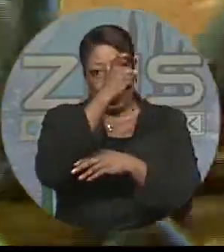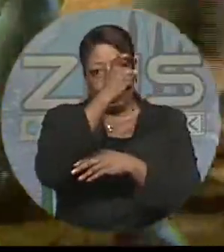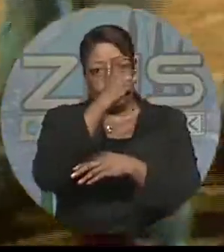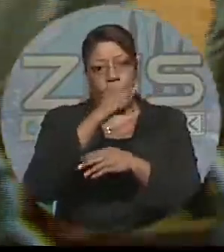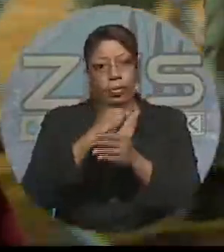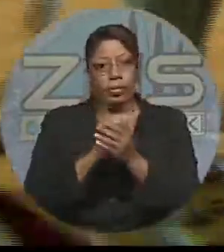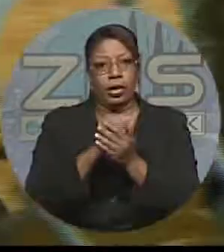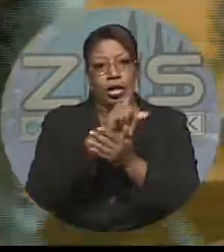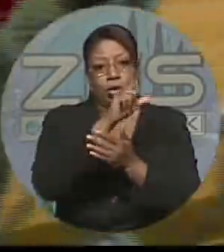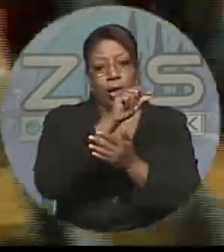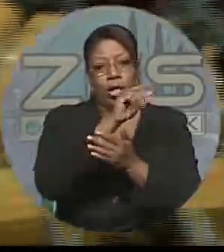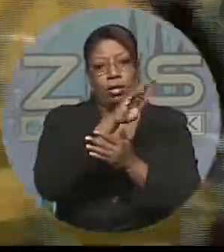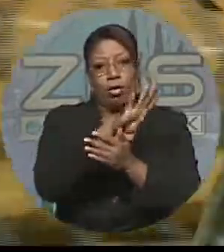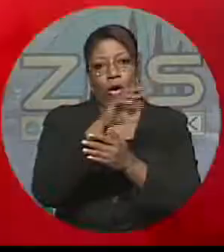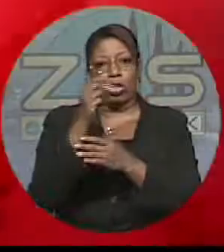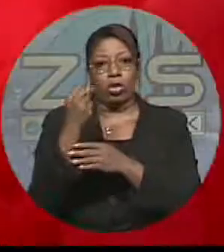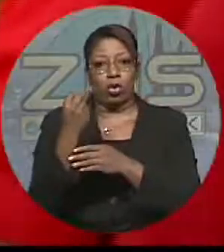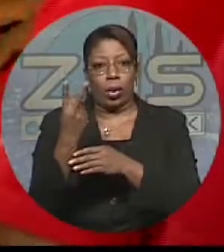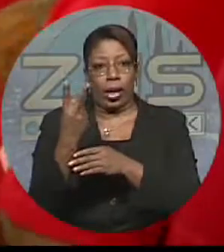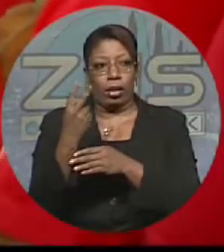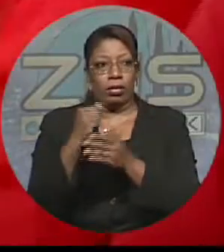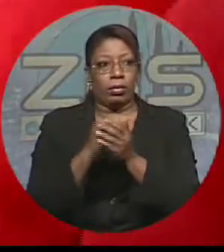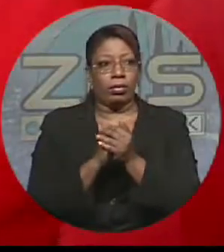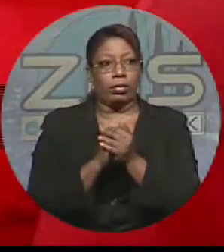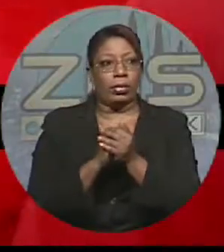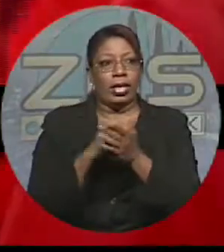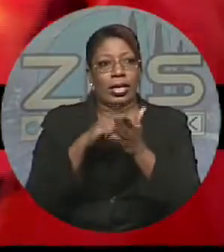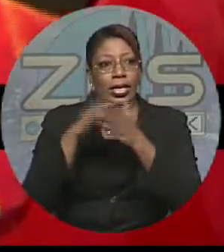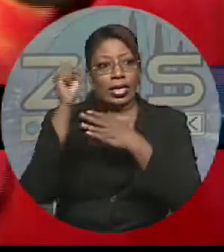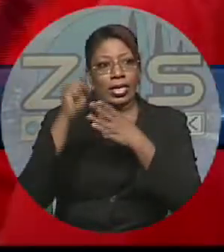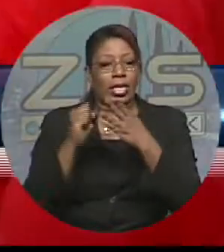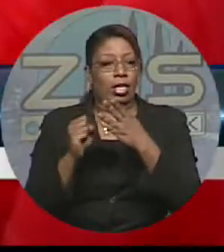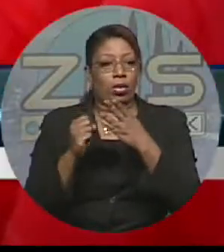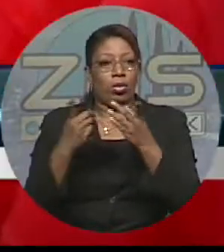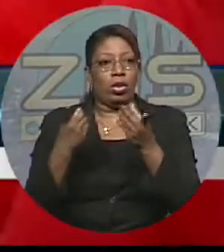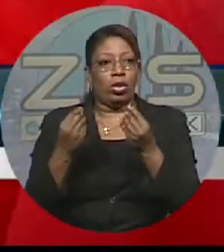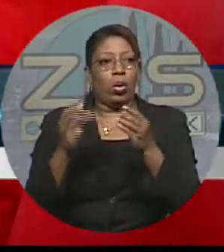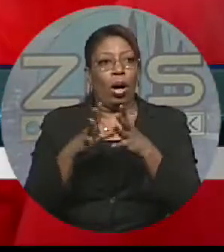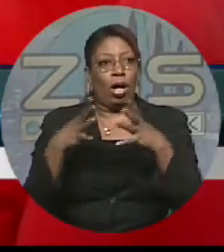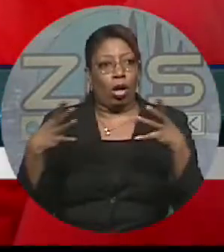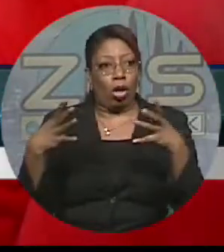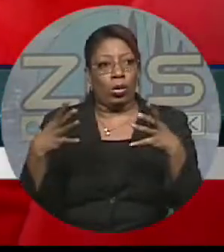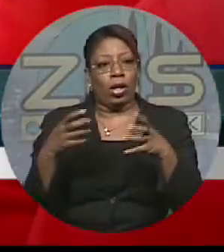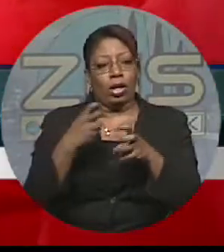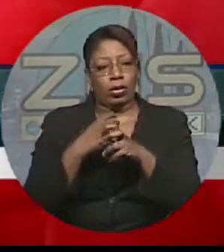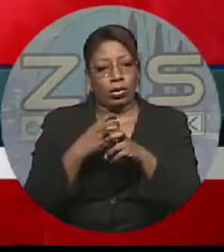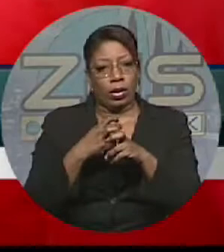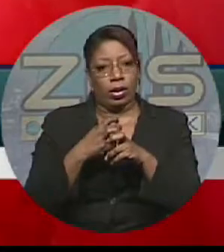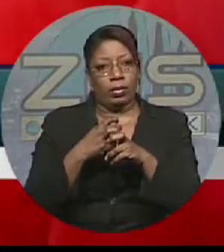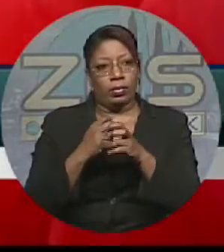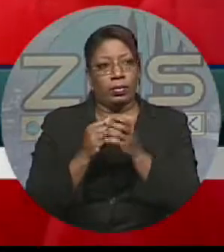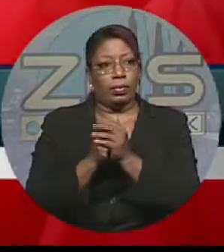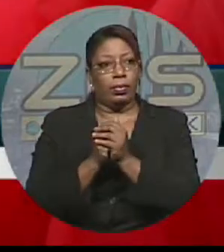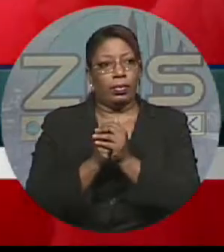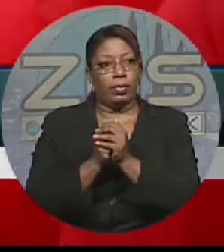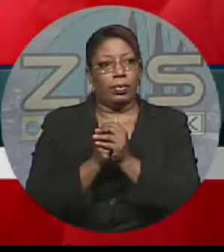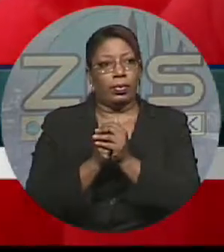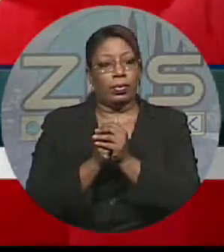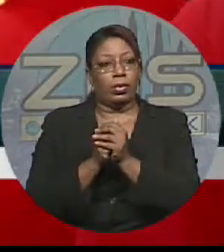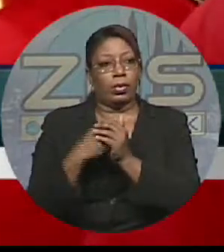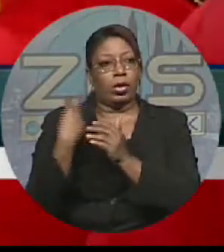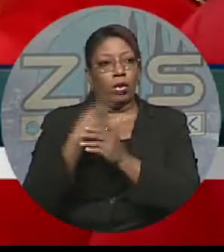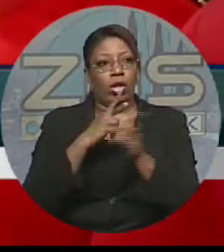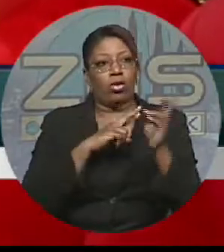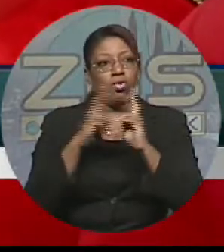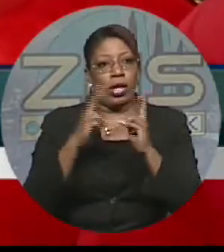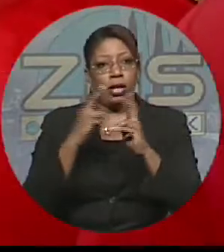Saunders 24-12. This season we have strived a lot. We've been through a lot of difficulties and we still prospered. And then we're